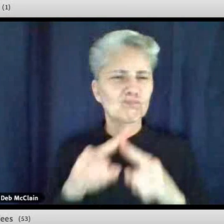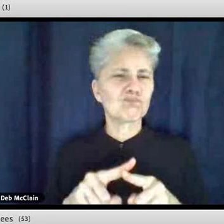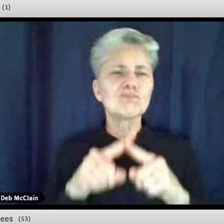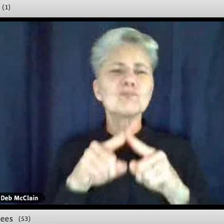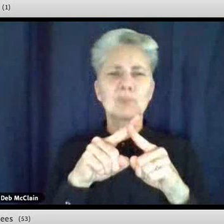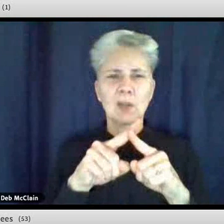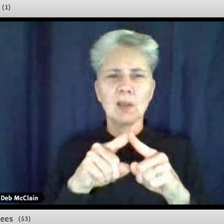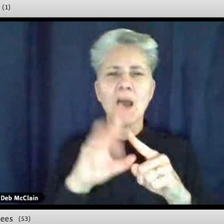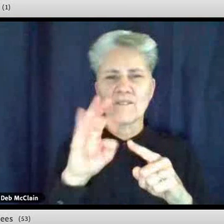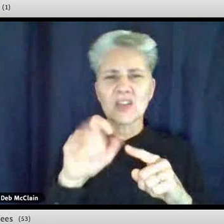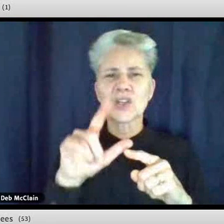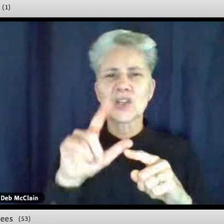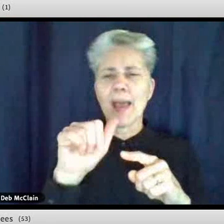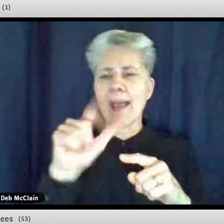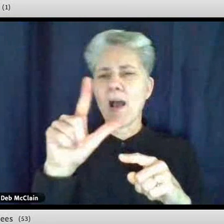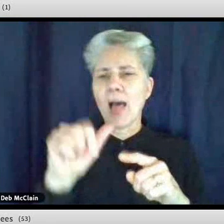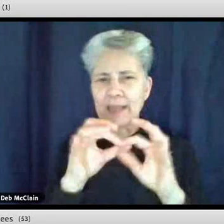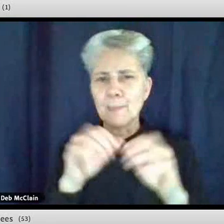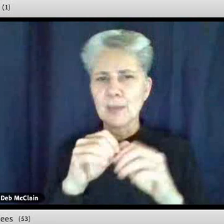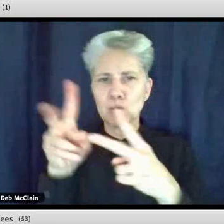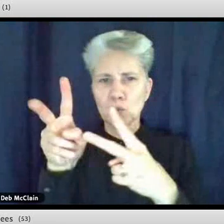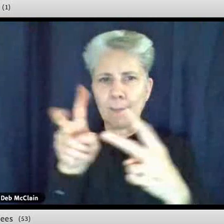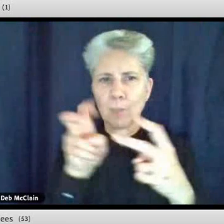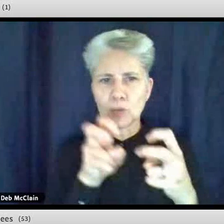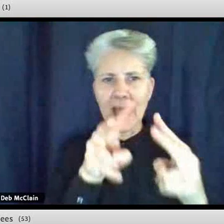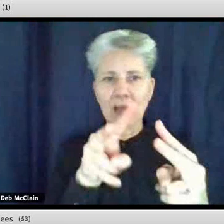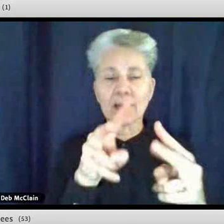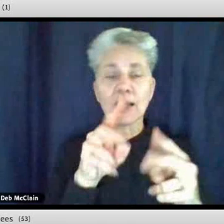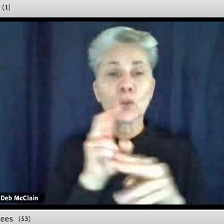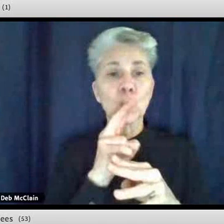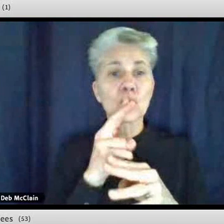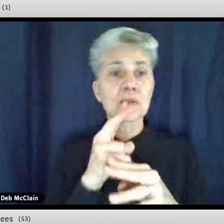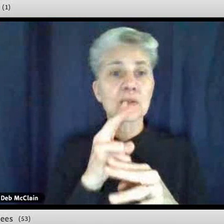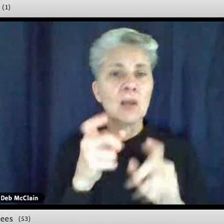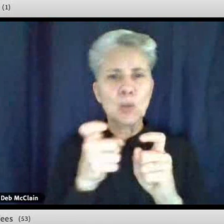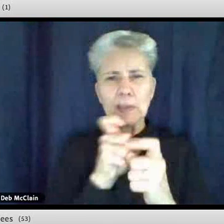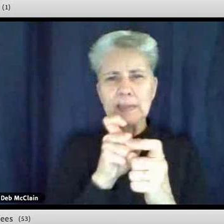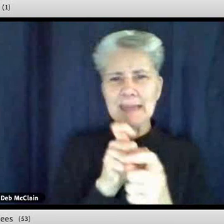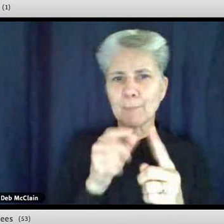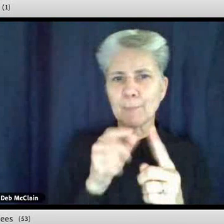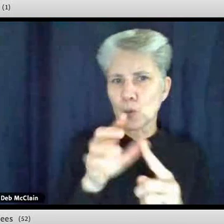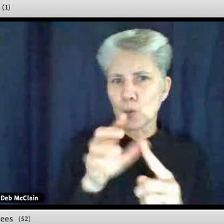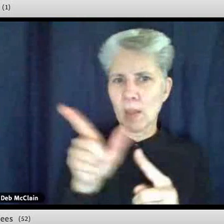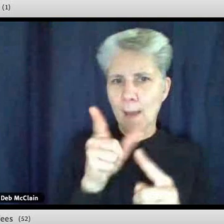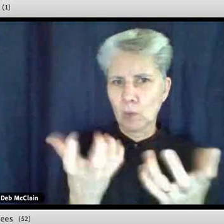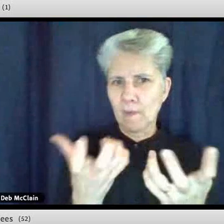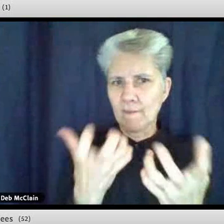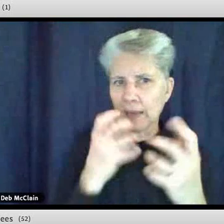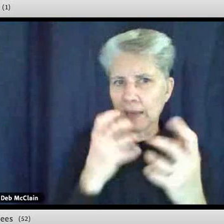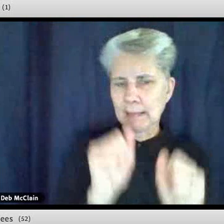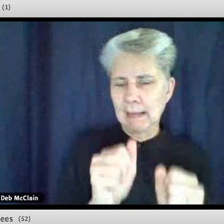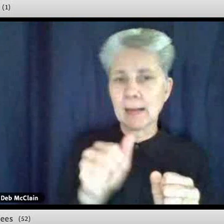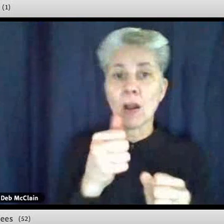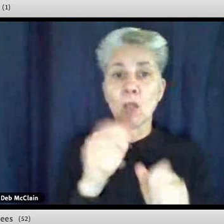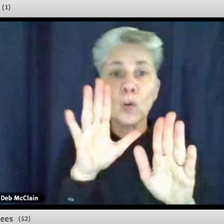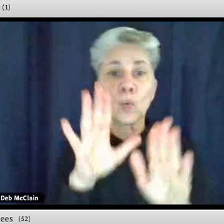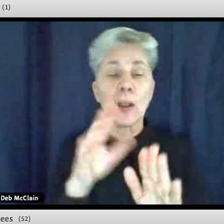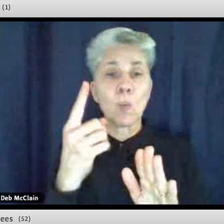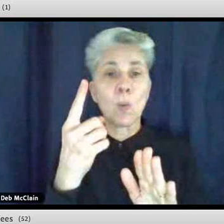resources. So it's got, official ALA statements that you could reuse for your library, press releases that you could adapt, different things like